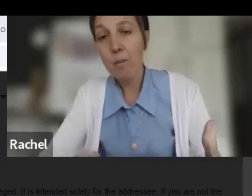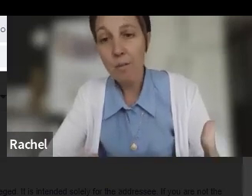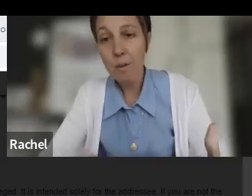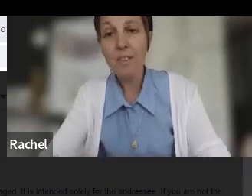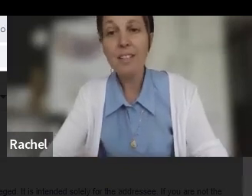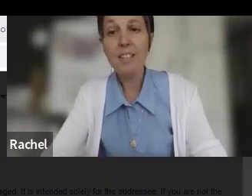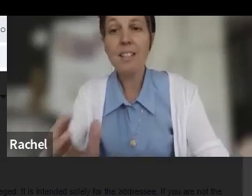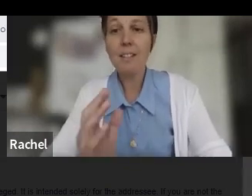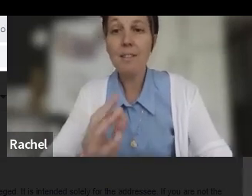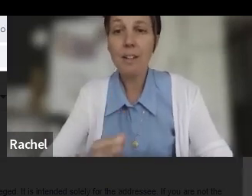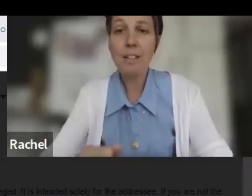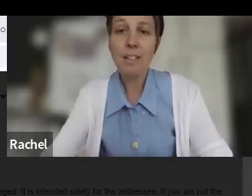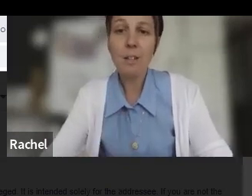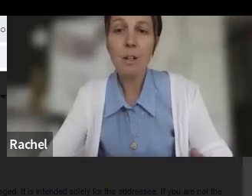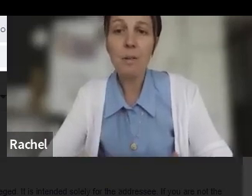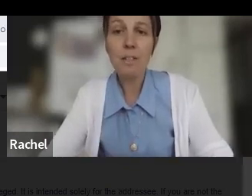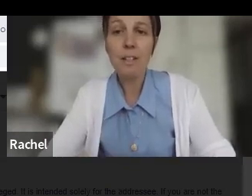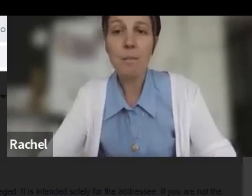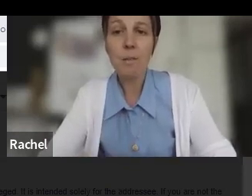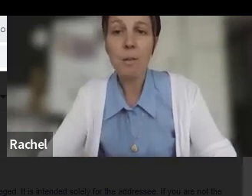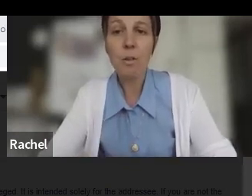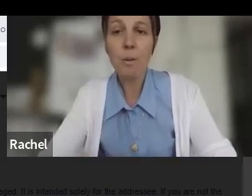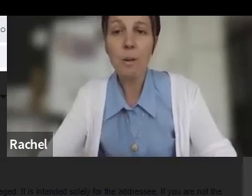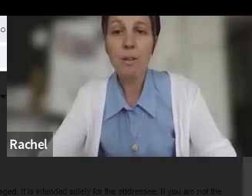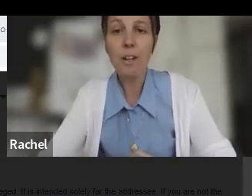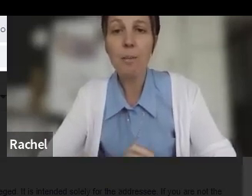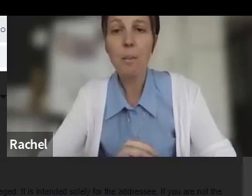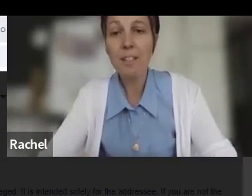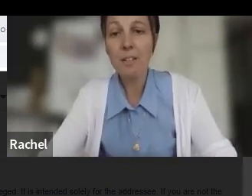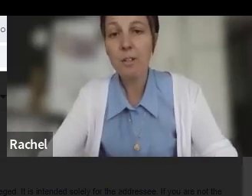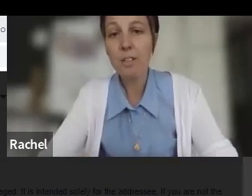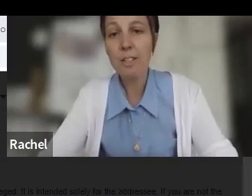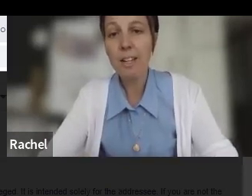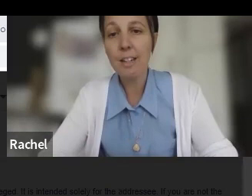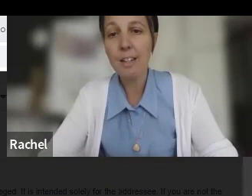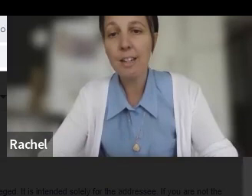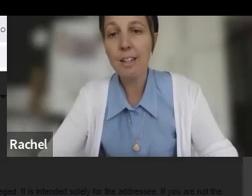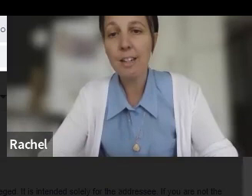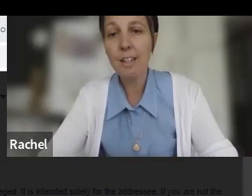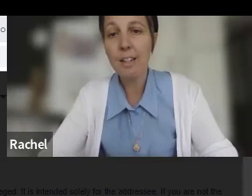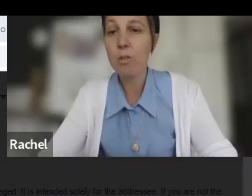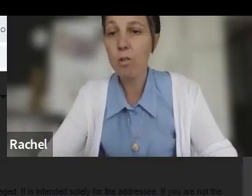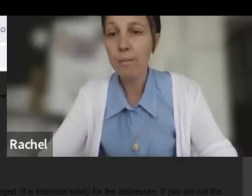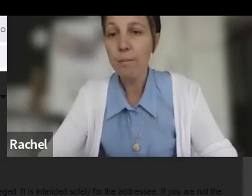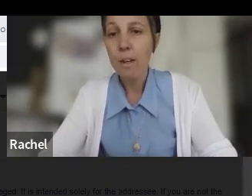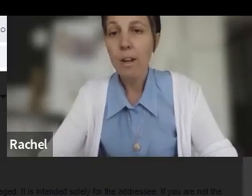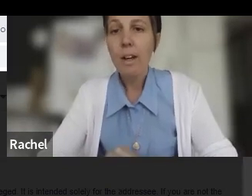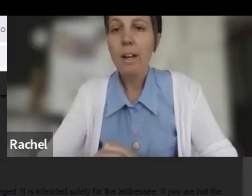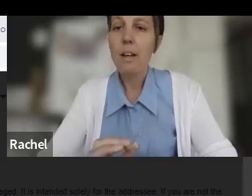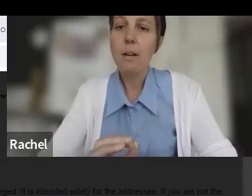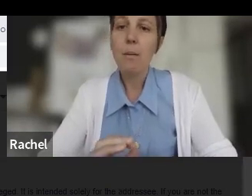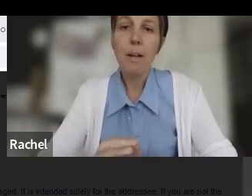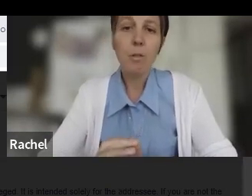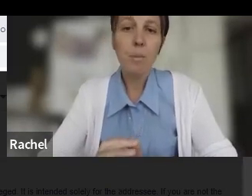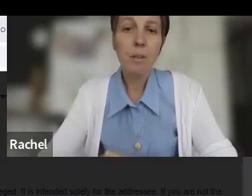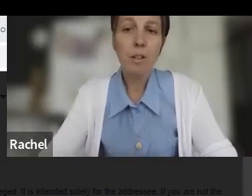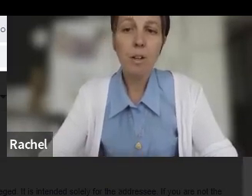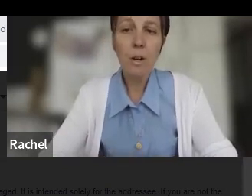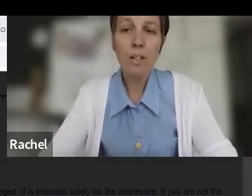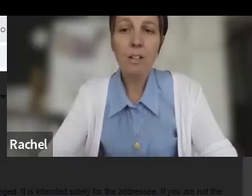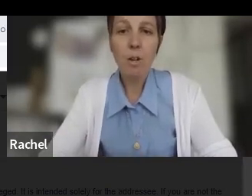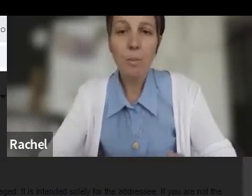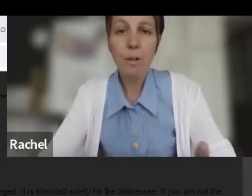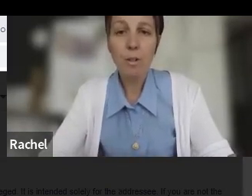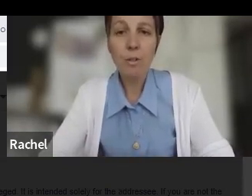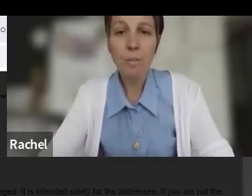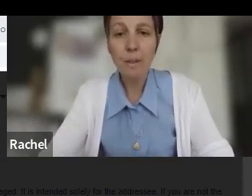brief overview of this is it supports people to develop a better understanding of complex trauma, helps people to